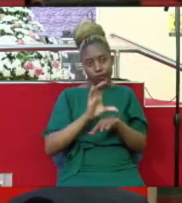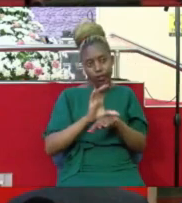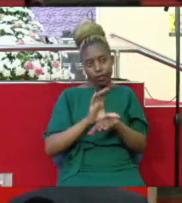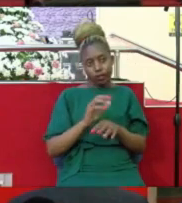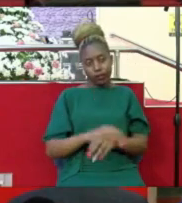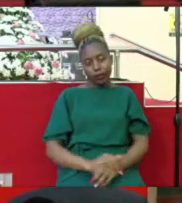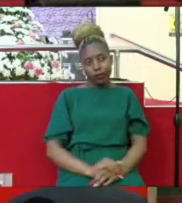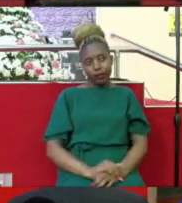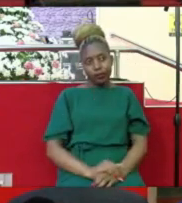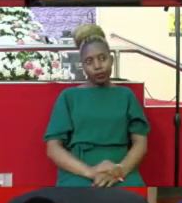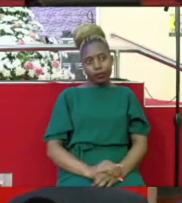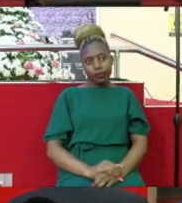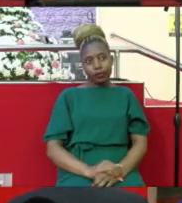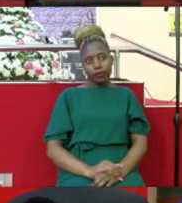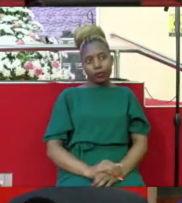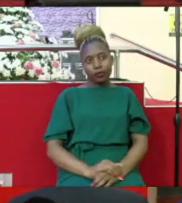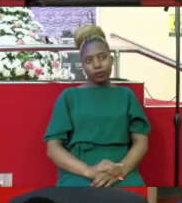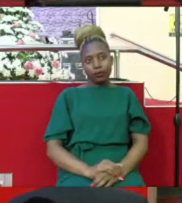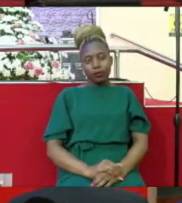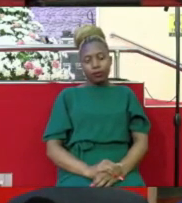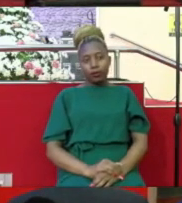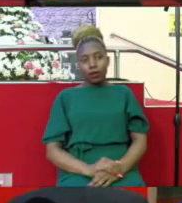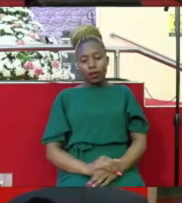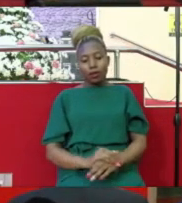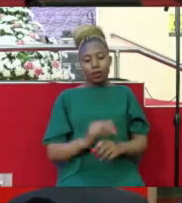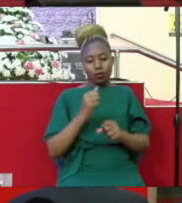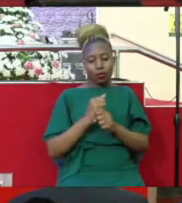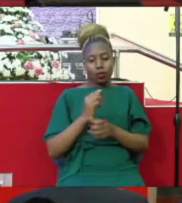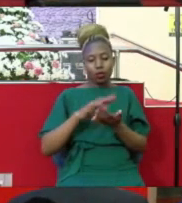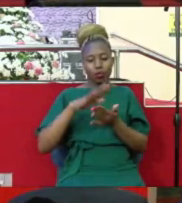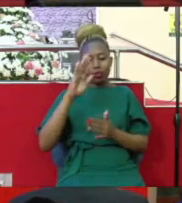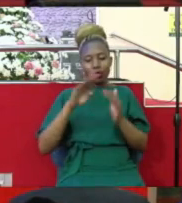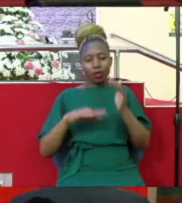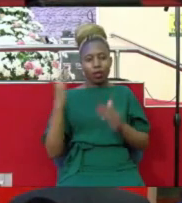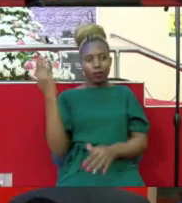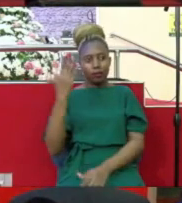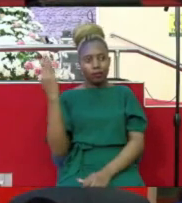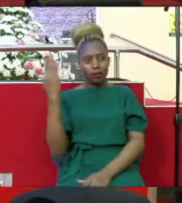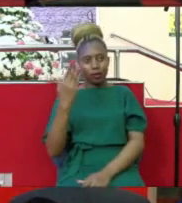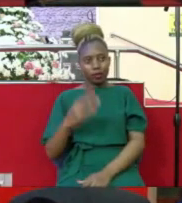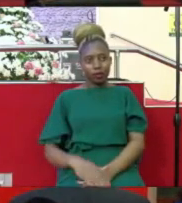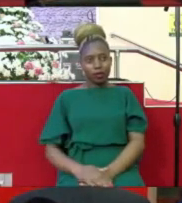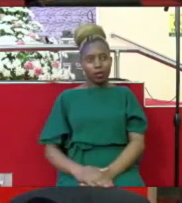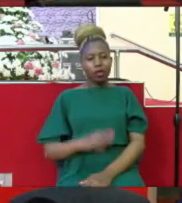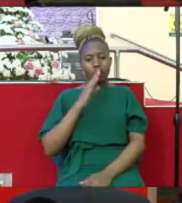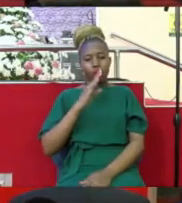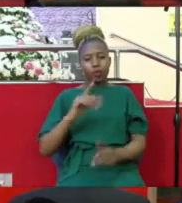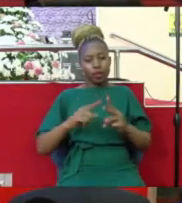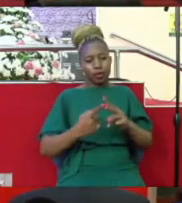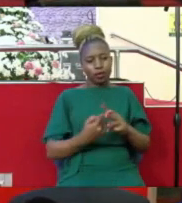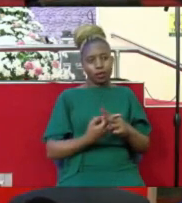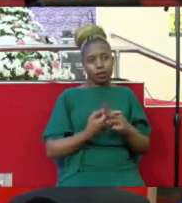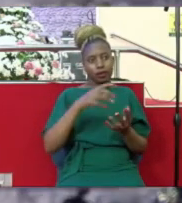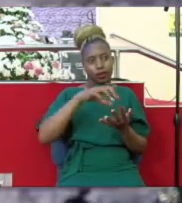Kimani. To me, it's much more than preaching. Mimi ni zaidi ya kuhubiri. To me, it's a Genesis moment. Kwangu